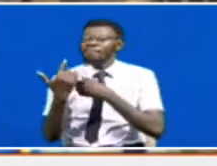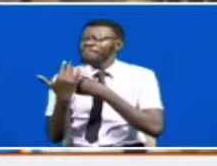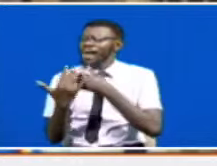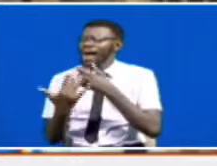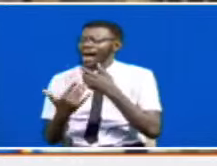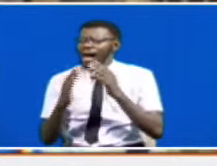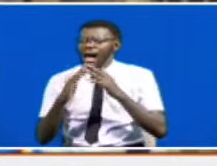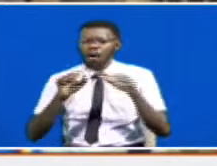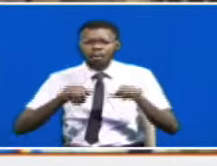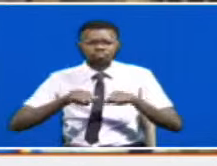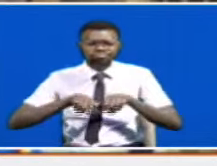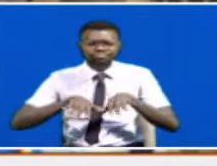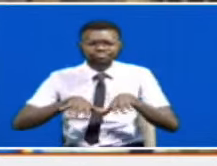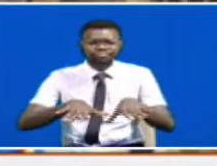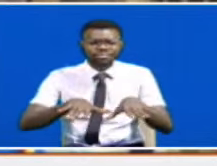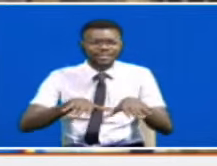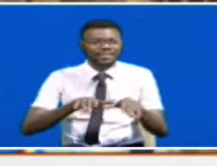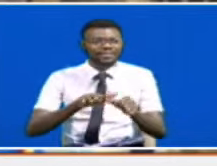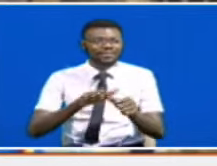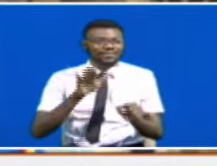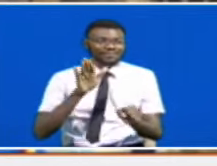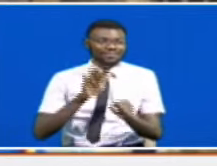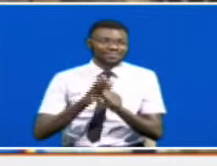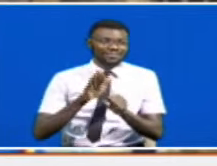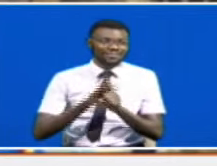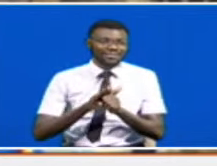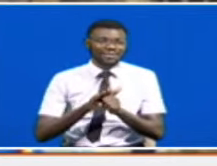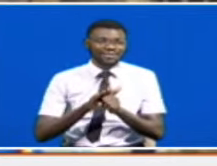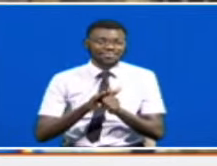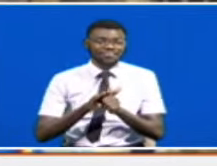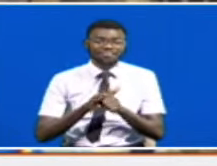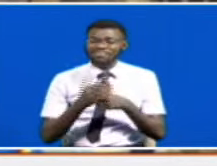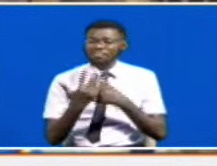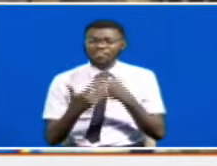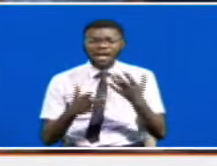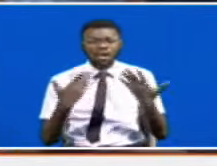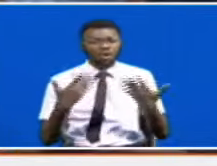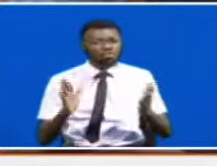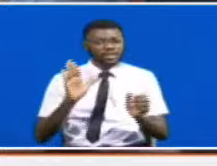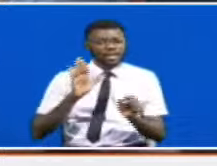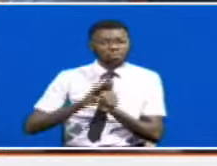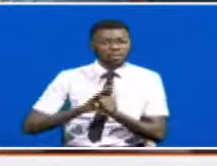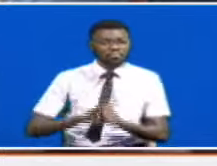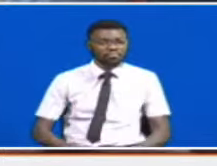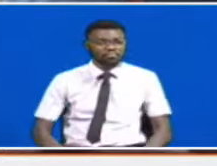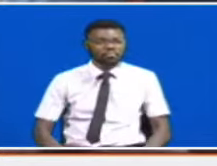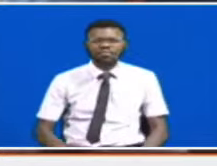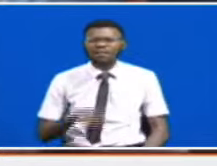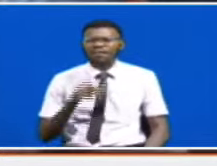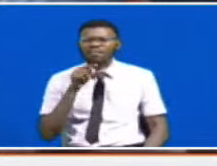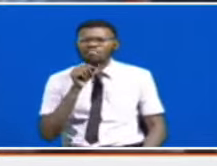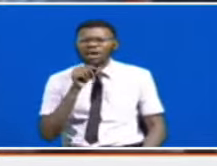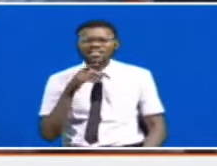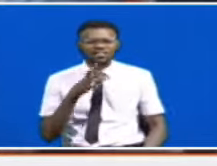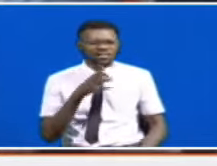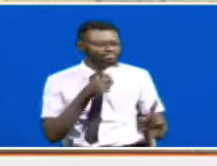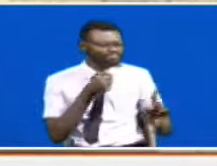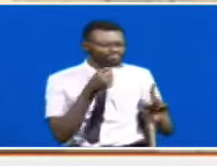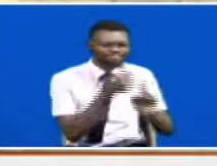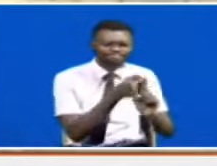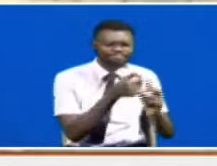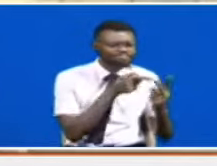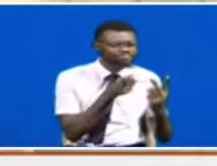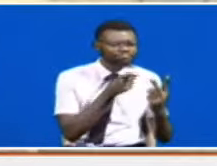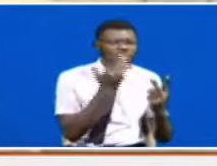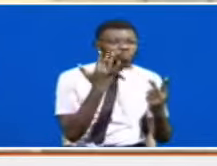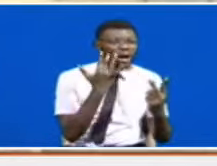nyumba, naonekana ya kwamba aliweza kutoa damu nyingi zaidi. The motive of the attack was not clear, but